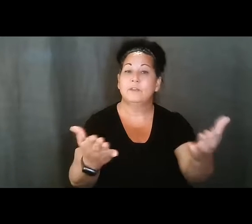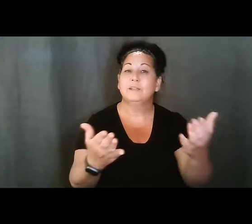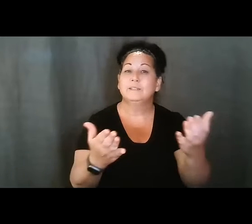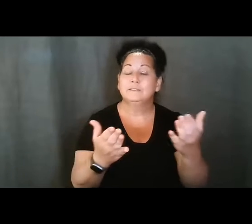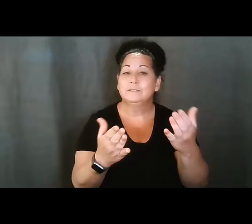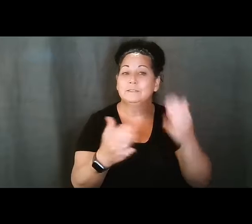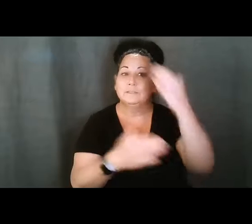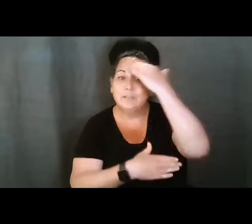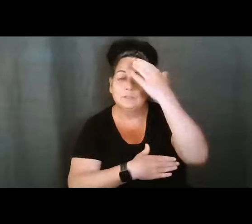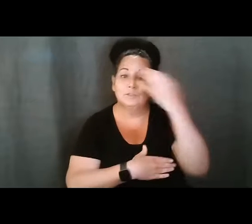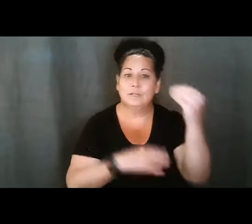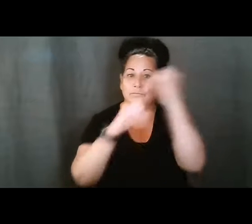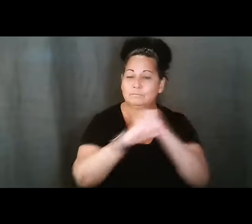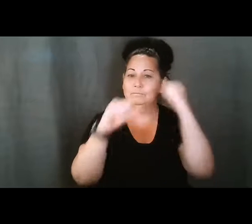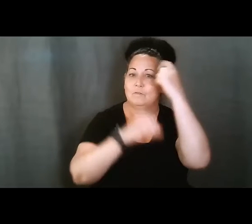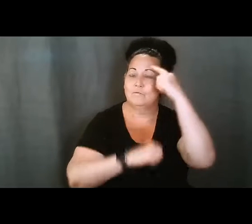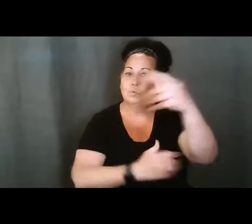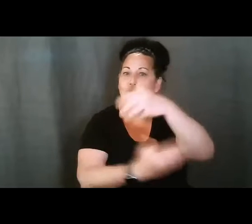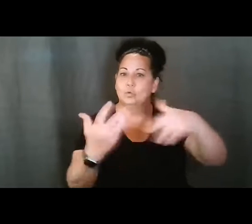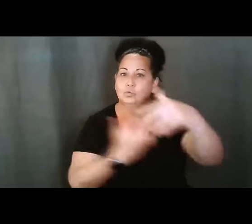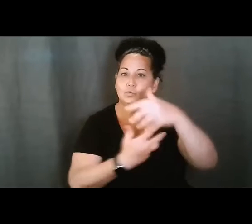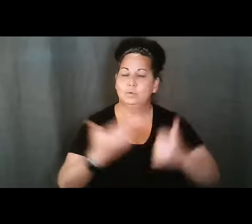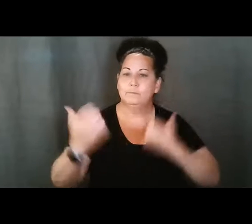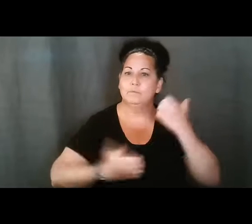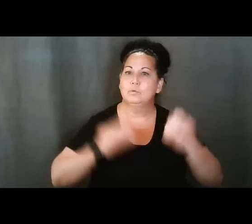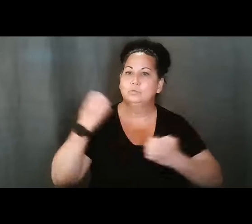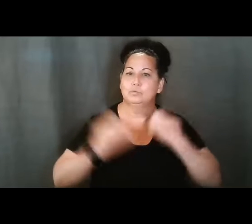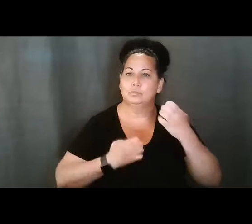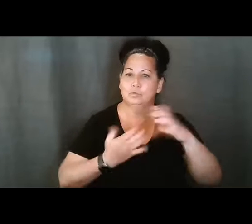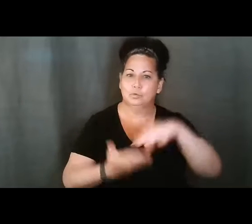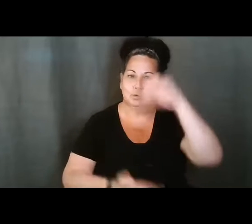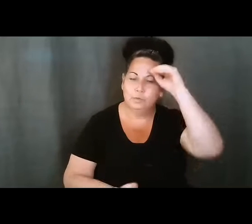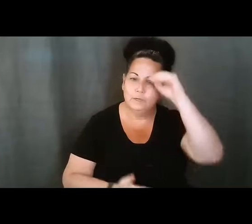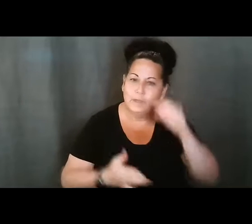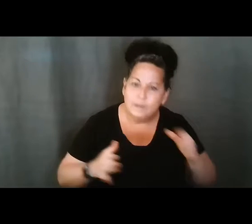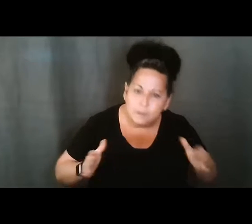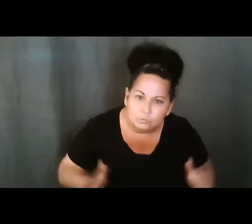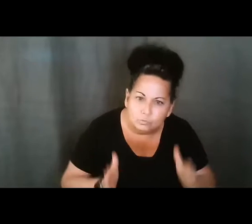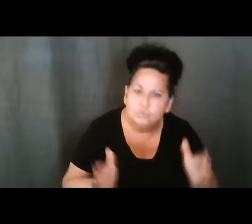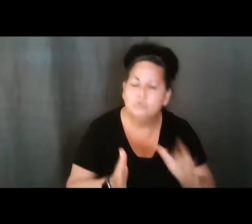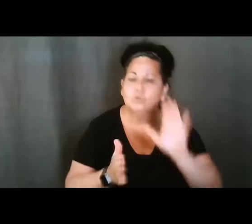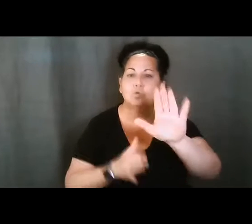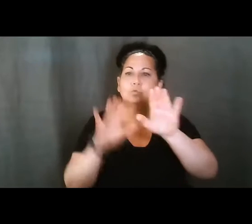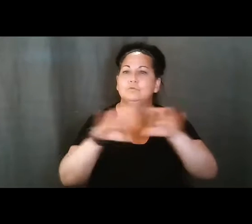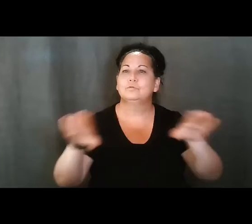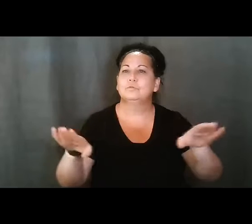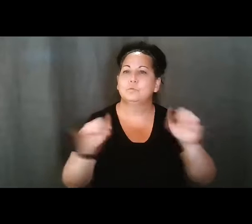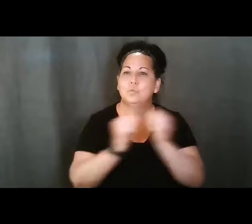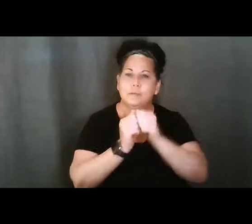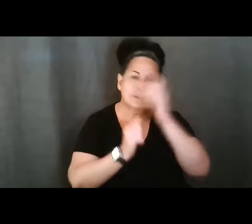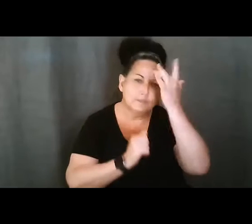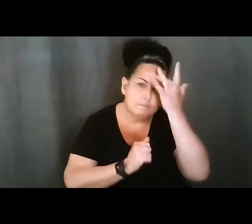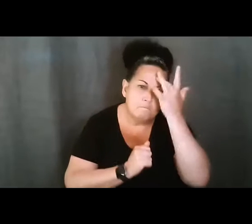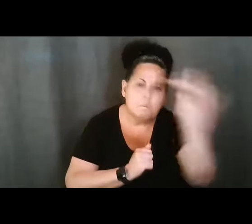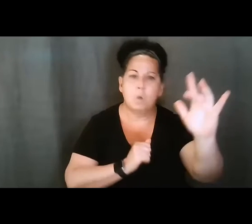learning and to encourage your child to become what? Intelligently behavior. We want them to be